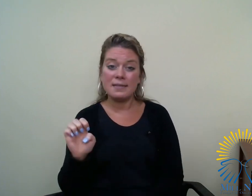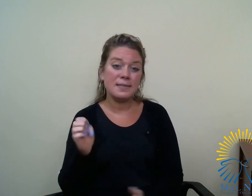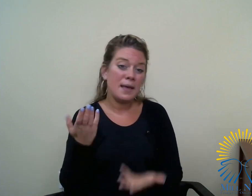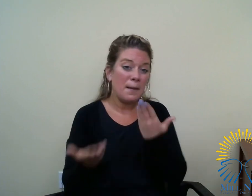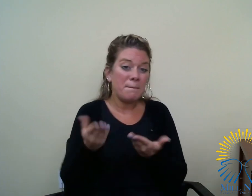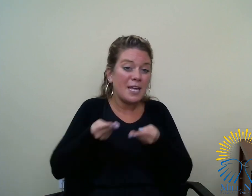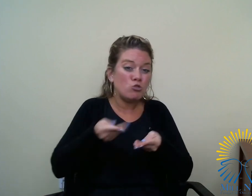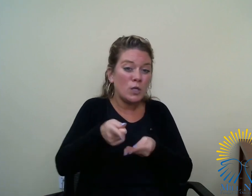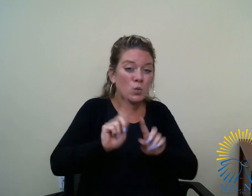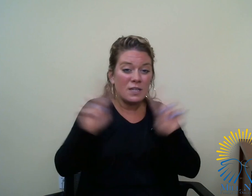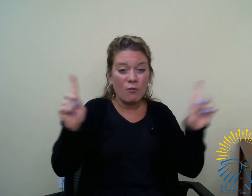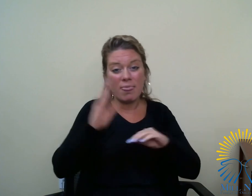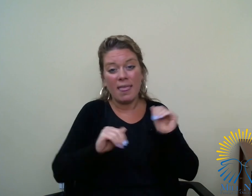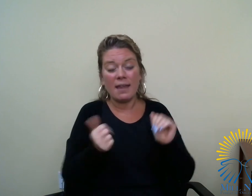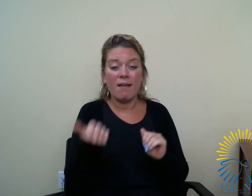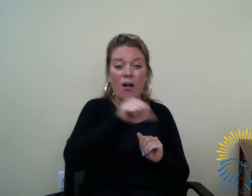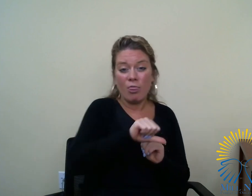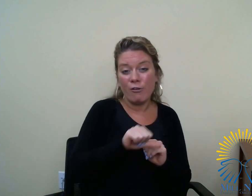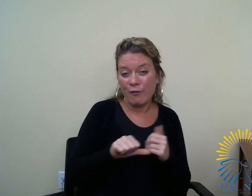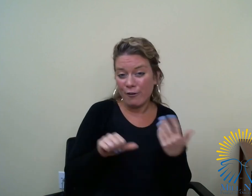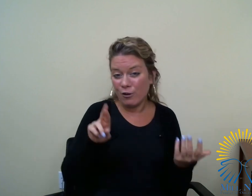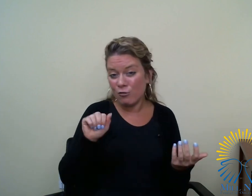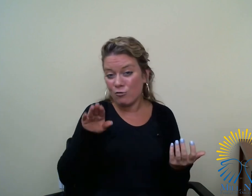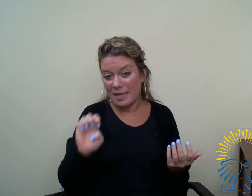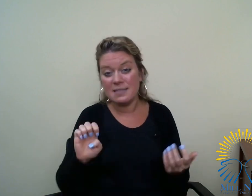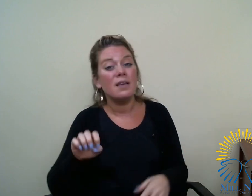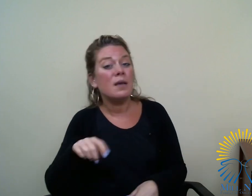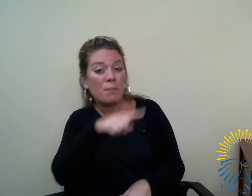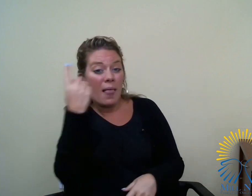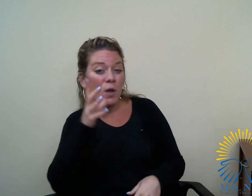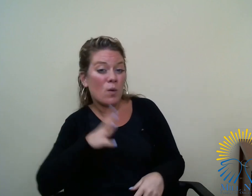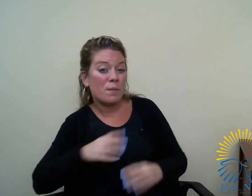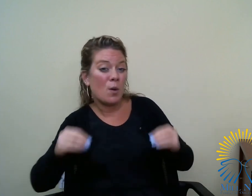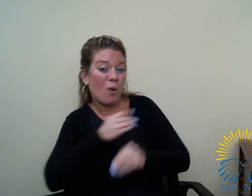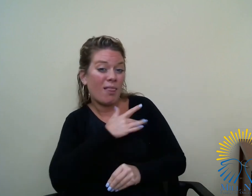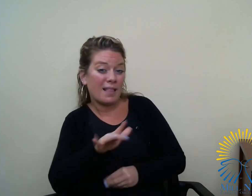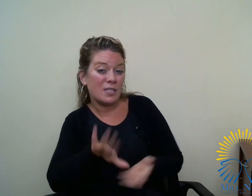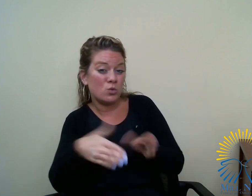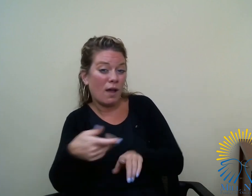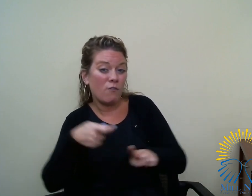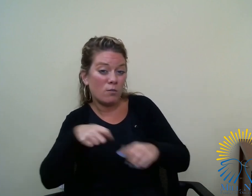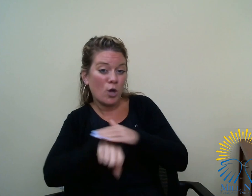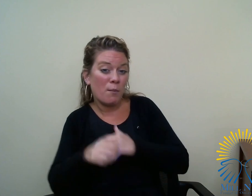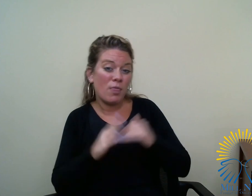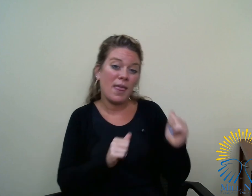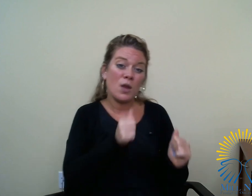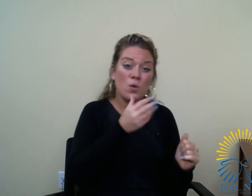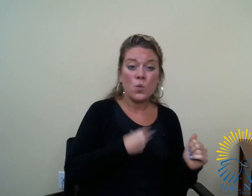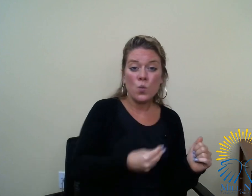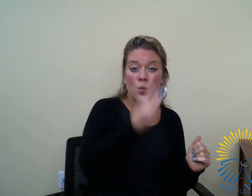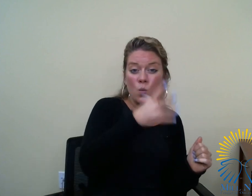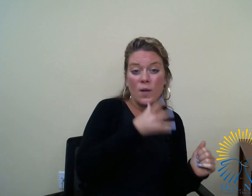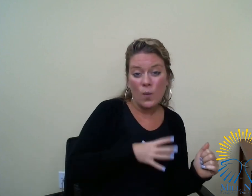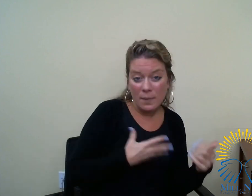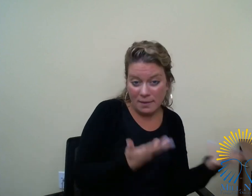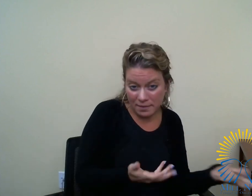race. In New York City alone, Black women are 8 times more likely to die in childbirth than white women, right? And a majority of physicians who deliver babies in New York City are